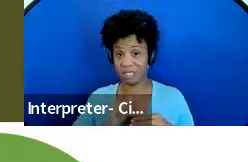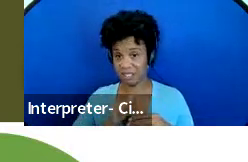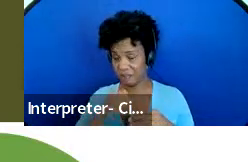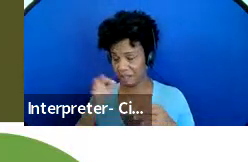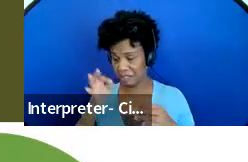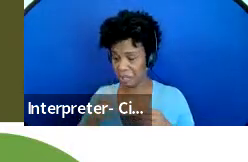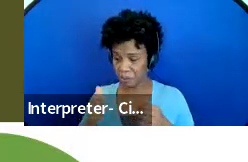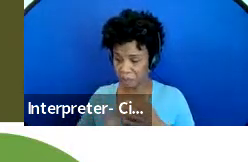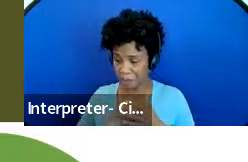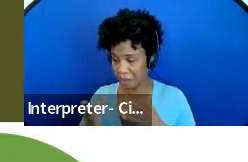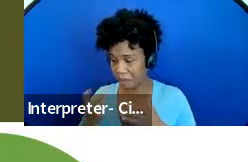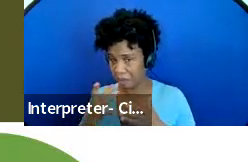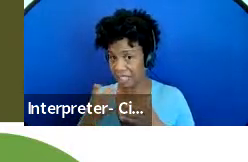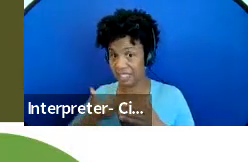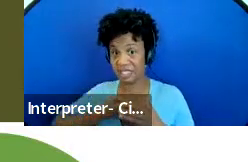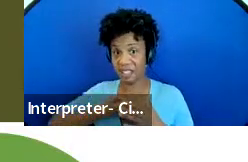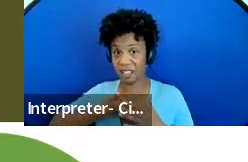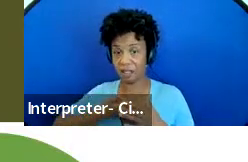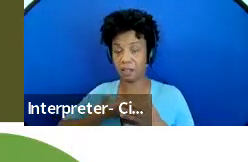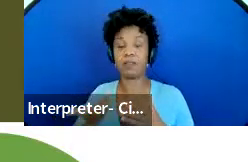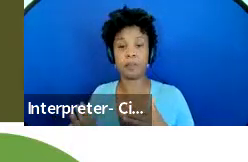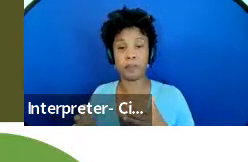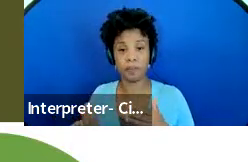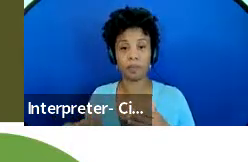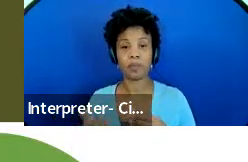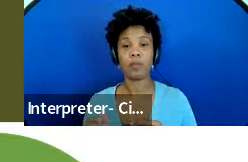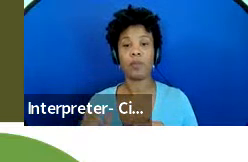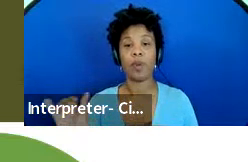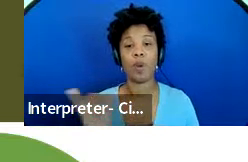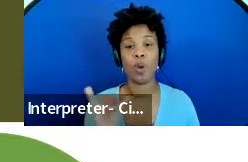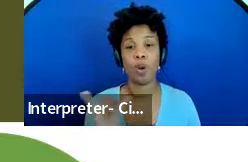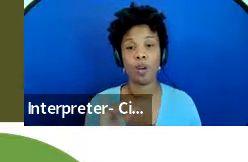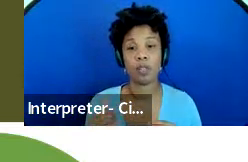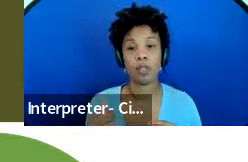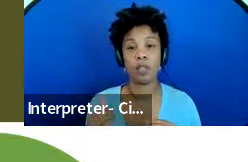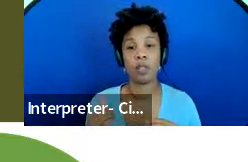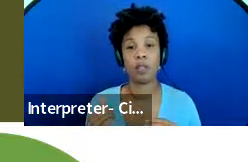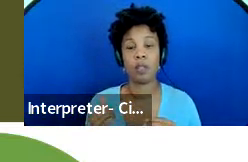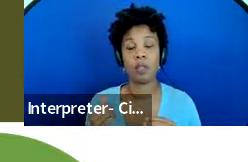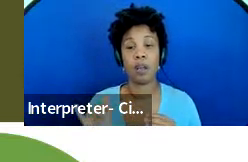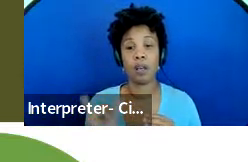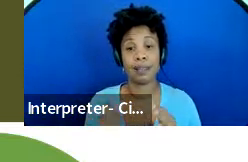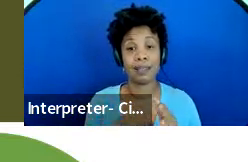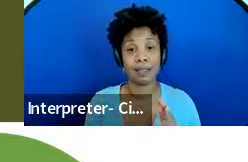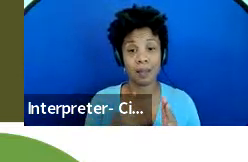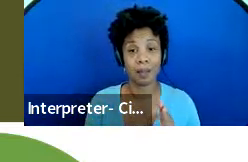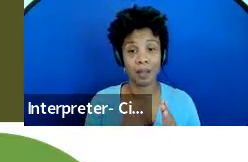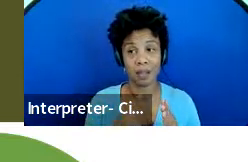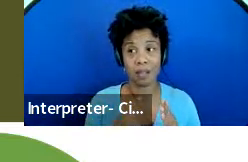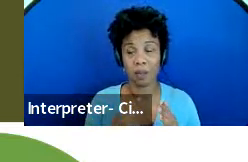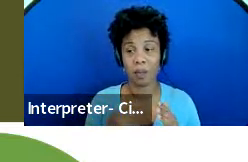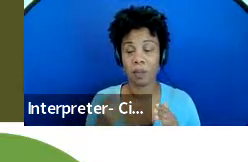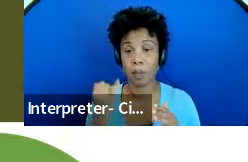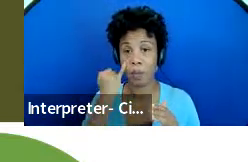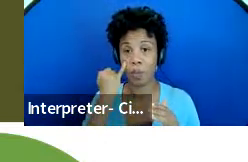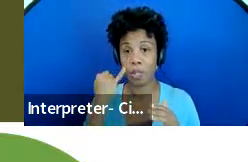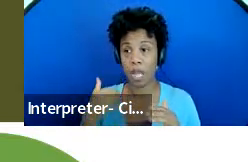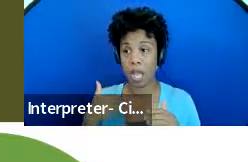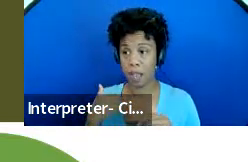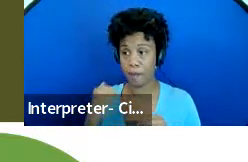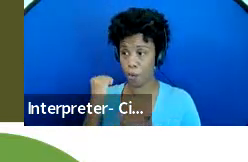persons with disabilities, when they were overburdened at work, they opted to miss pre-scheduled appointments, giving priority to work over their